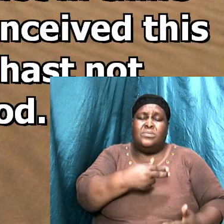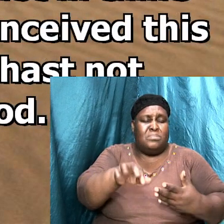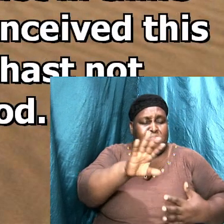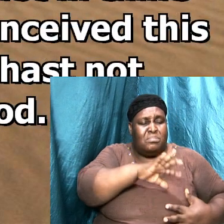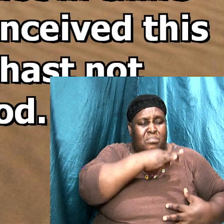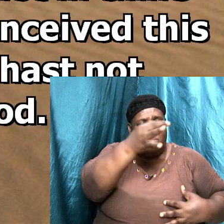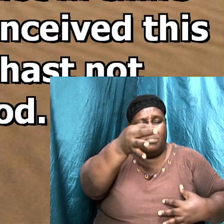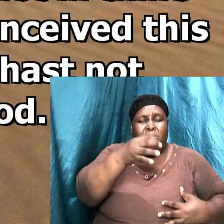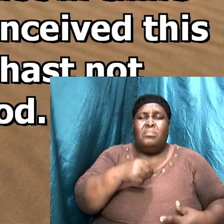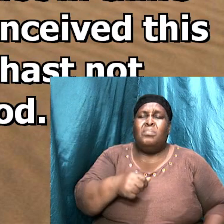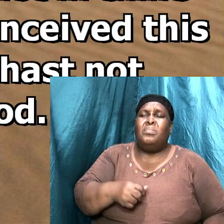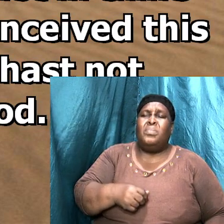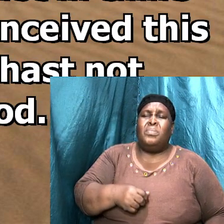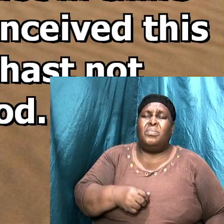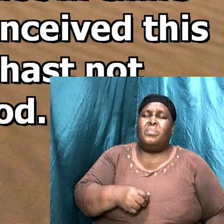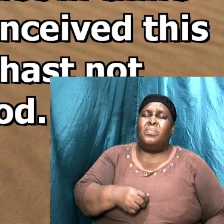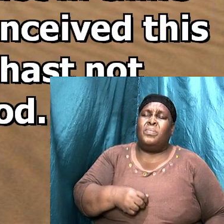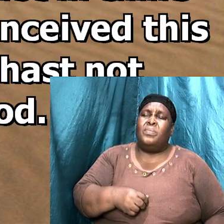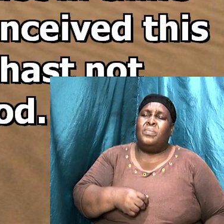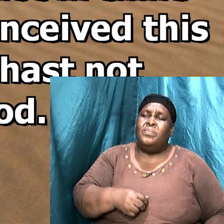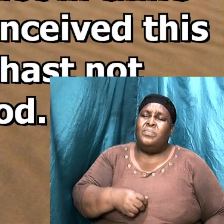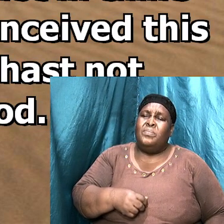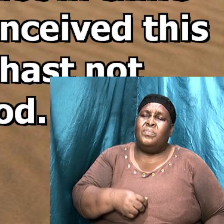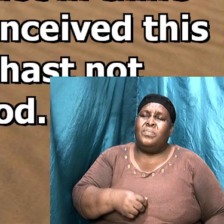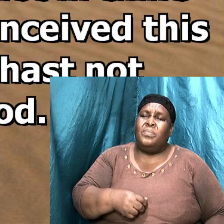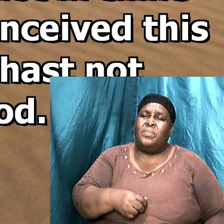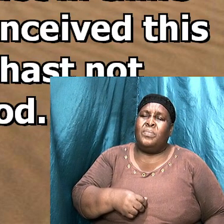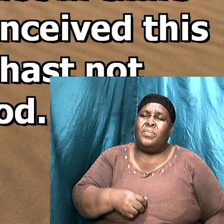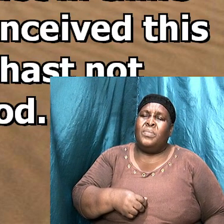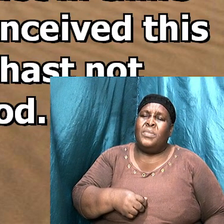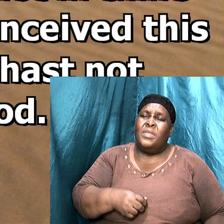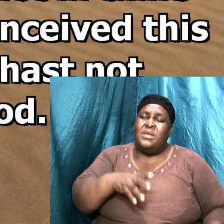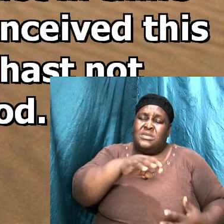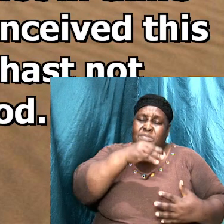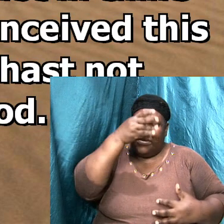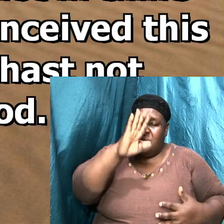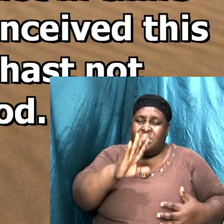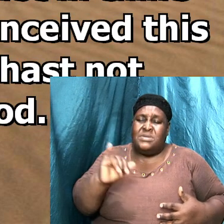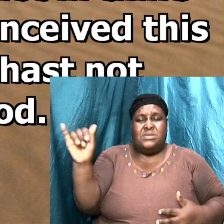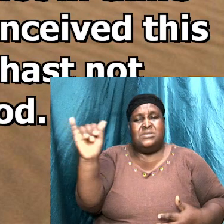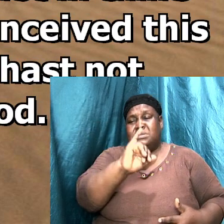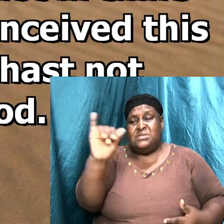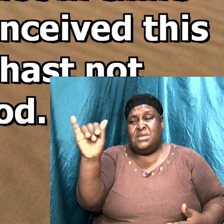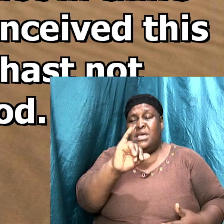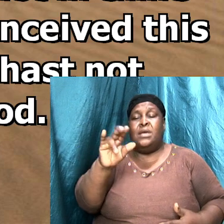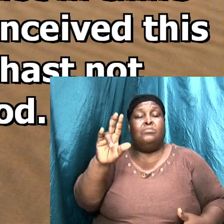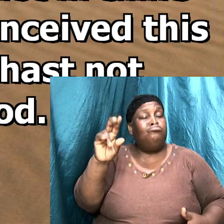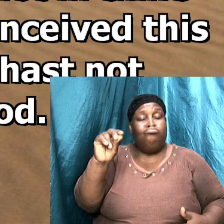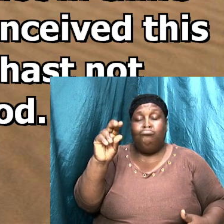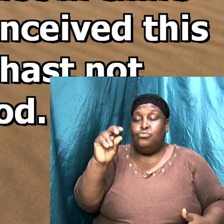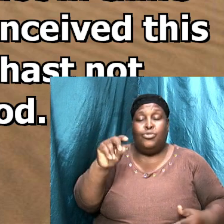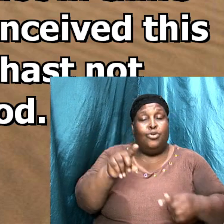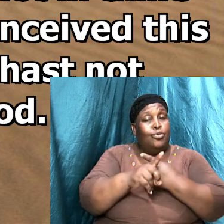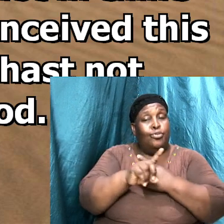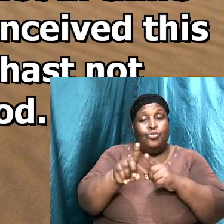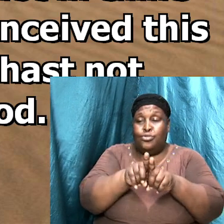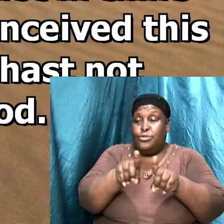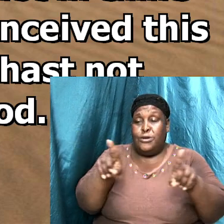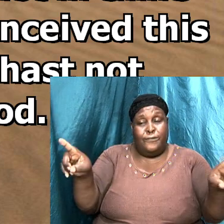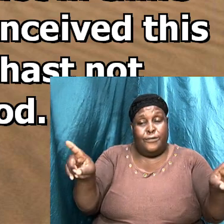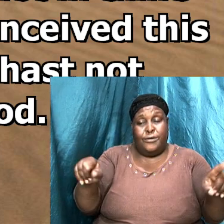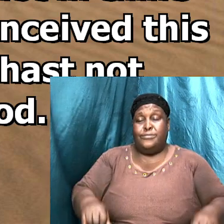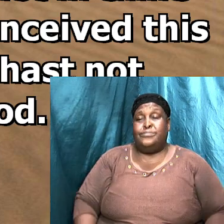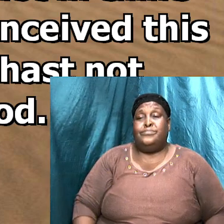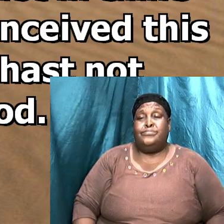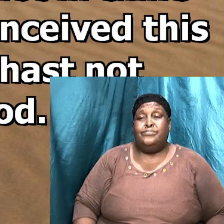or if we want to say the Holy Spirit, and the Spirit of God is the same, there is no difference. Alright. Let